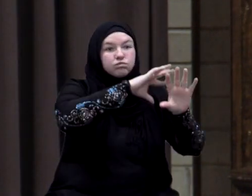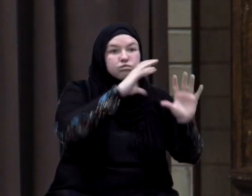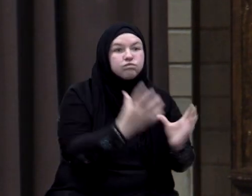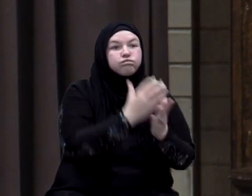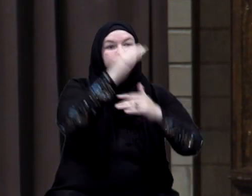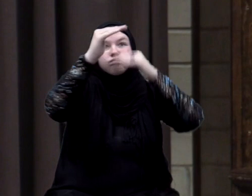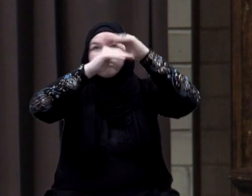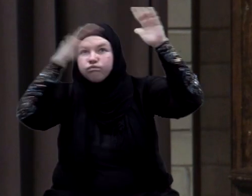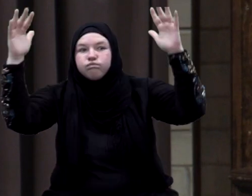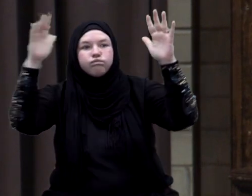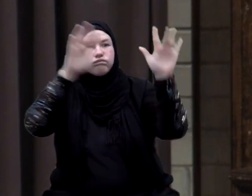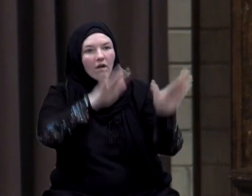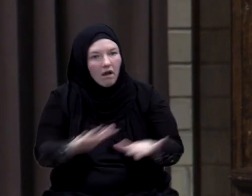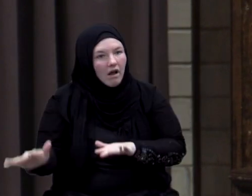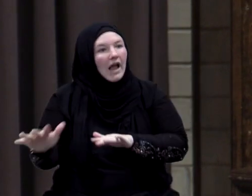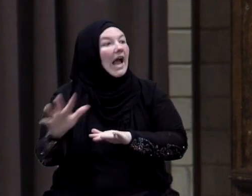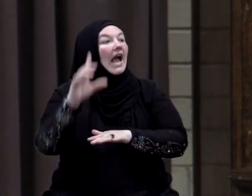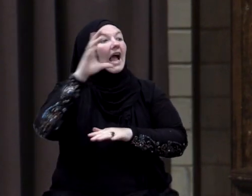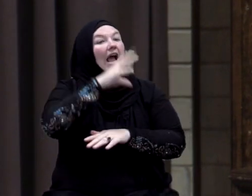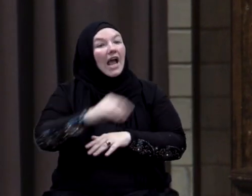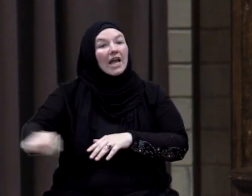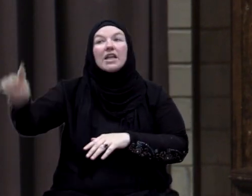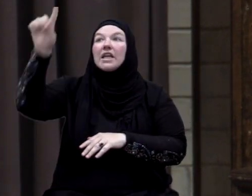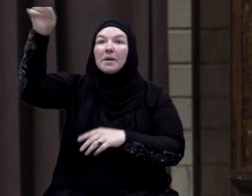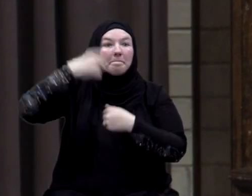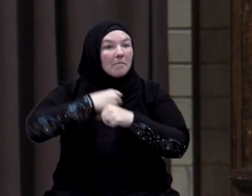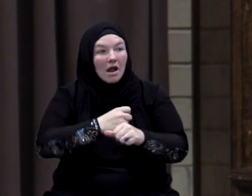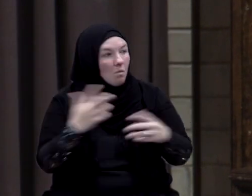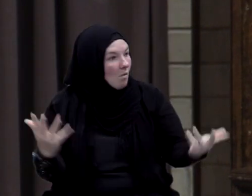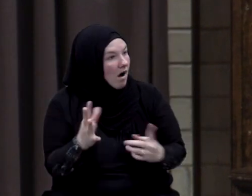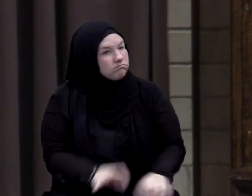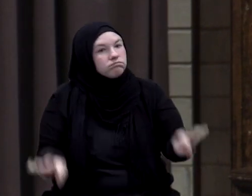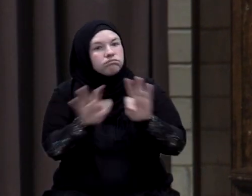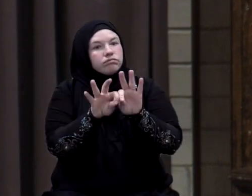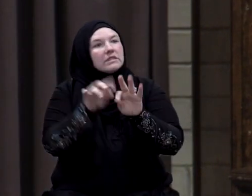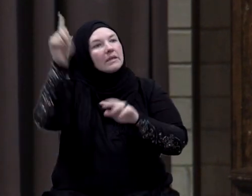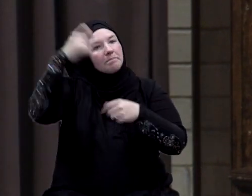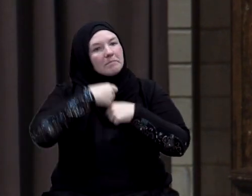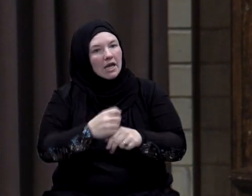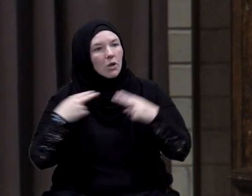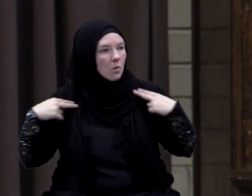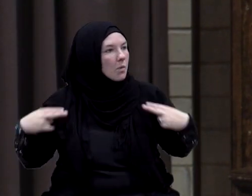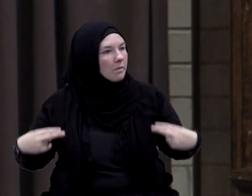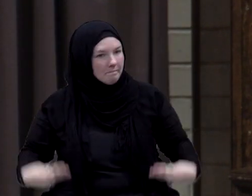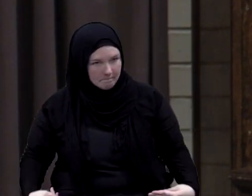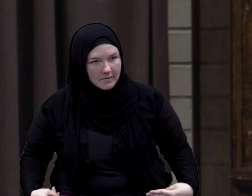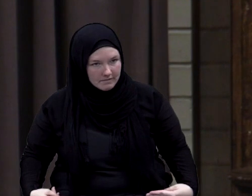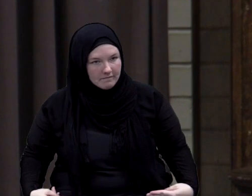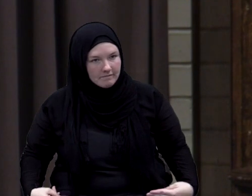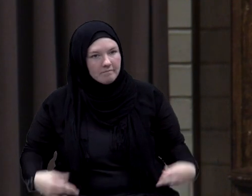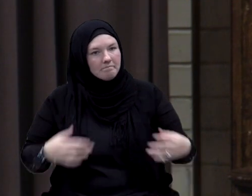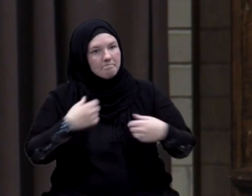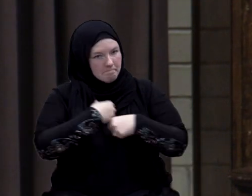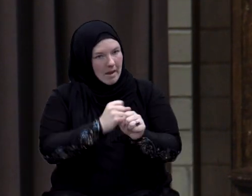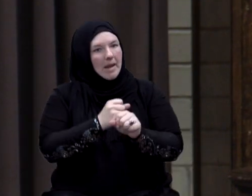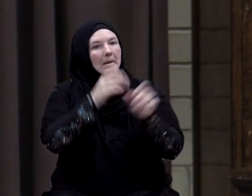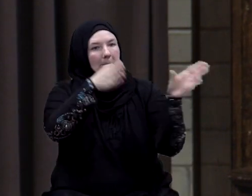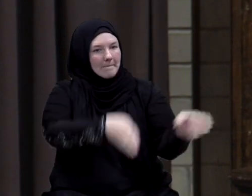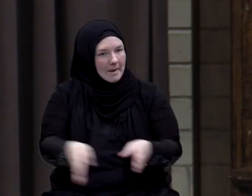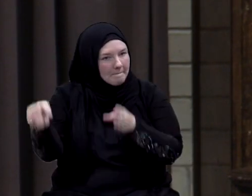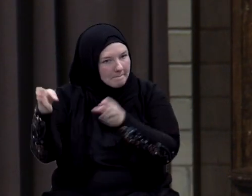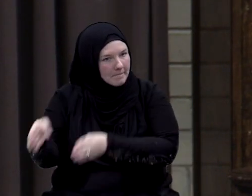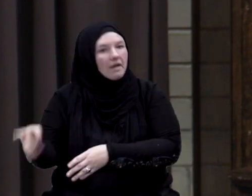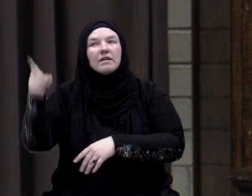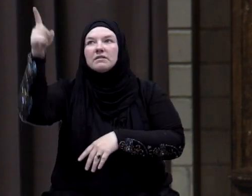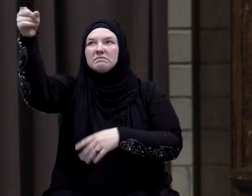The Quran is a book about Allah, then it is about and to all of His